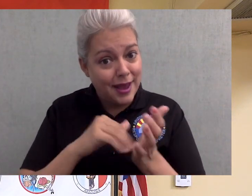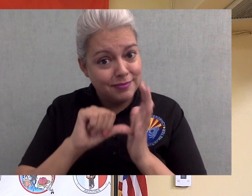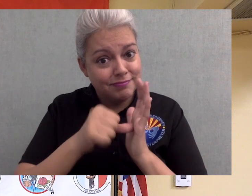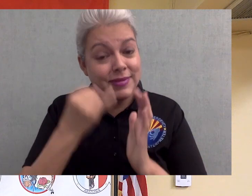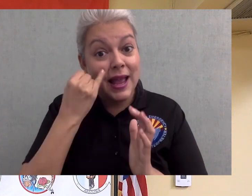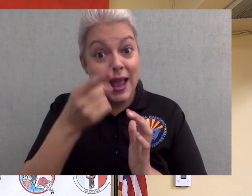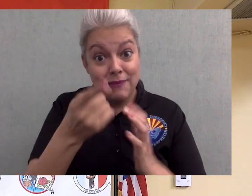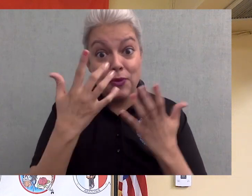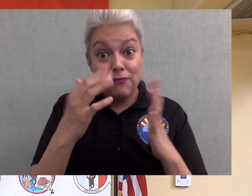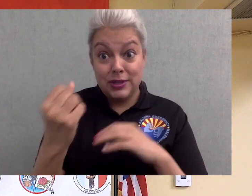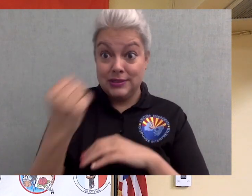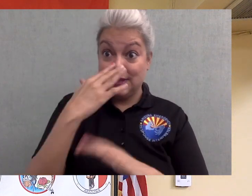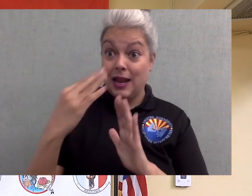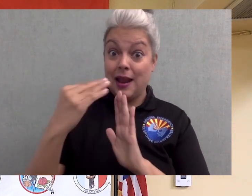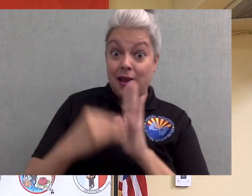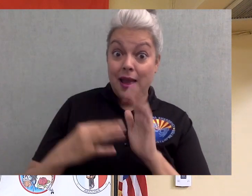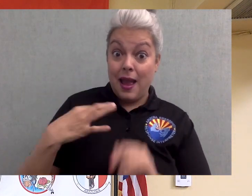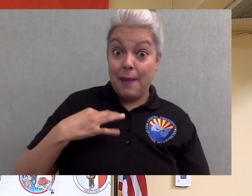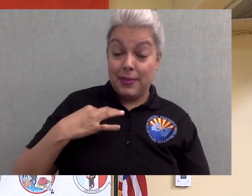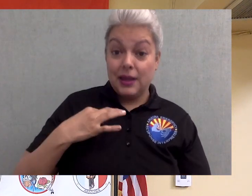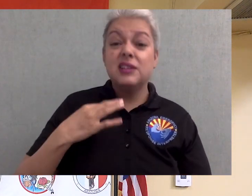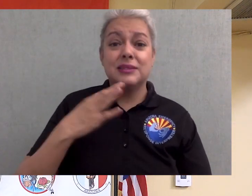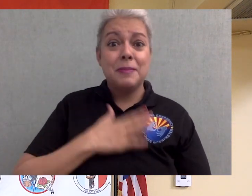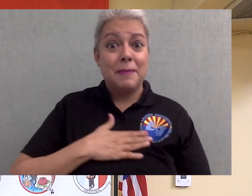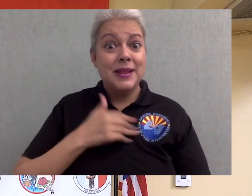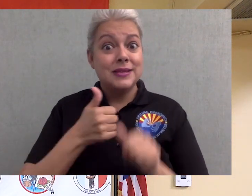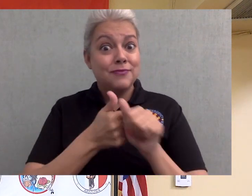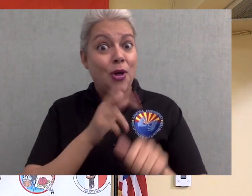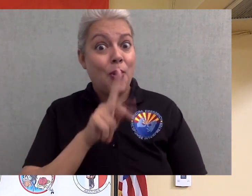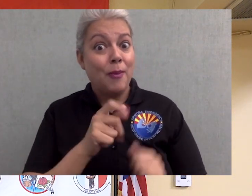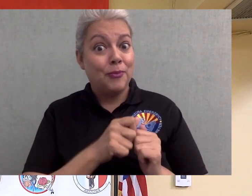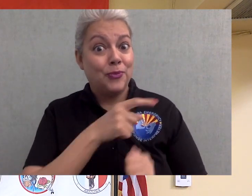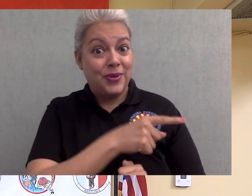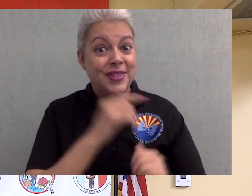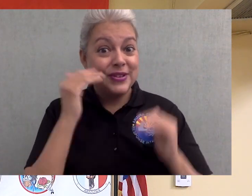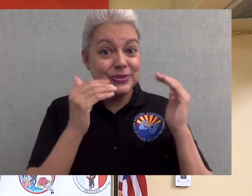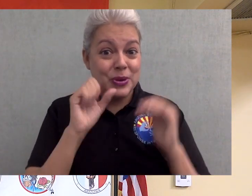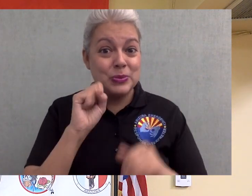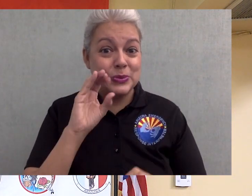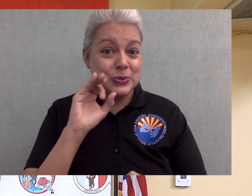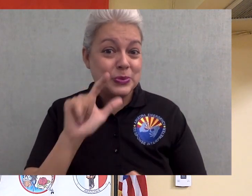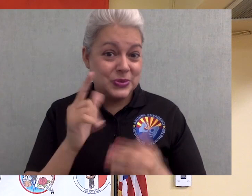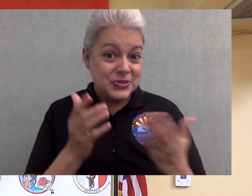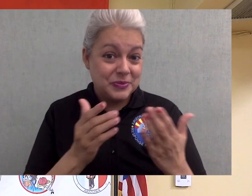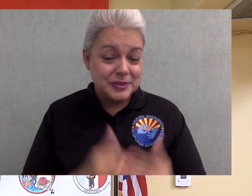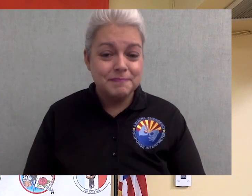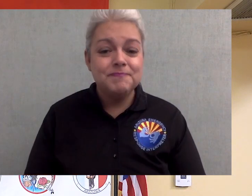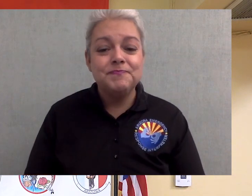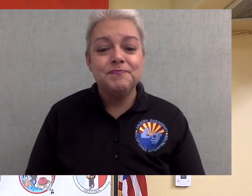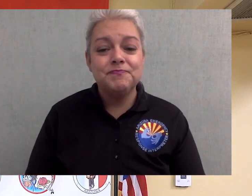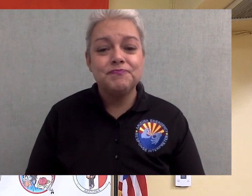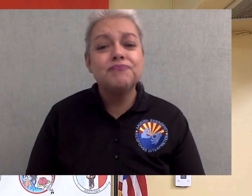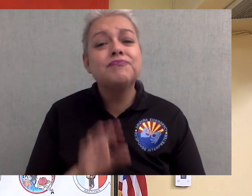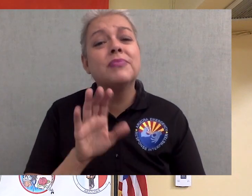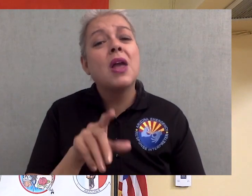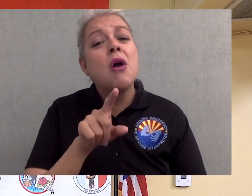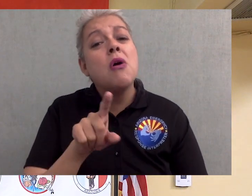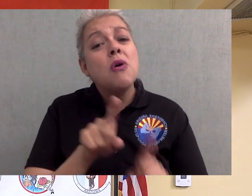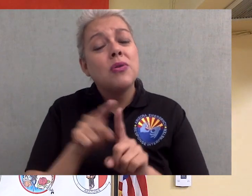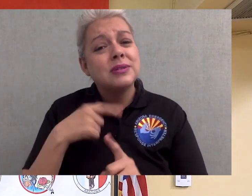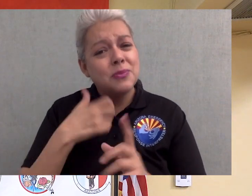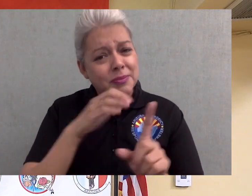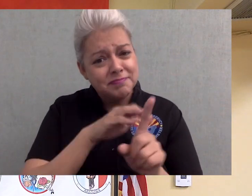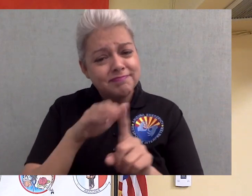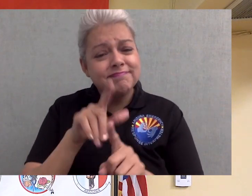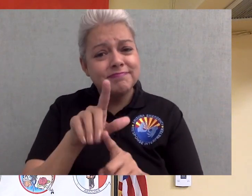please do follow up with adult social services. In addition to that, I just wanted to remind everyone to be